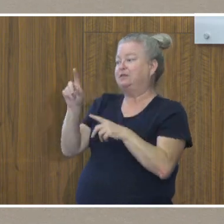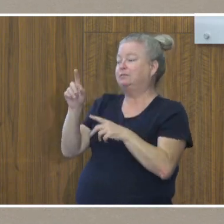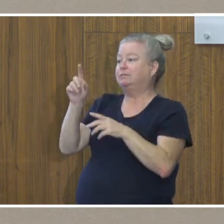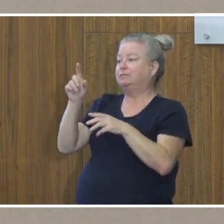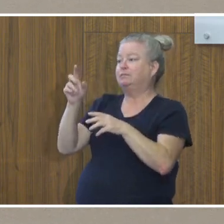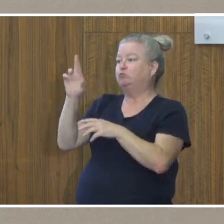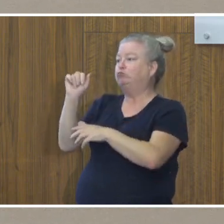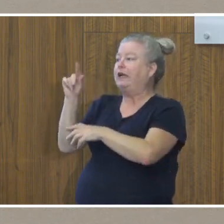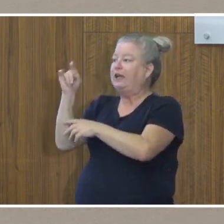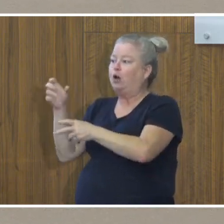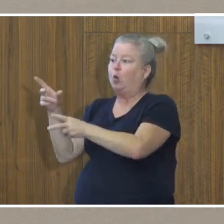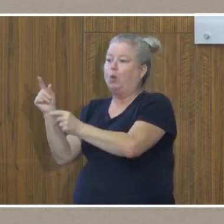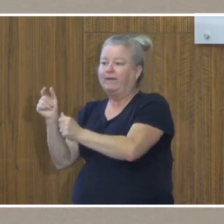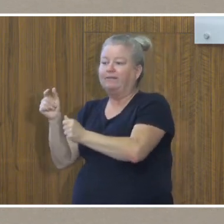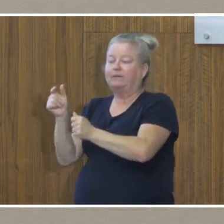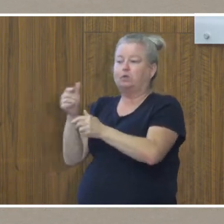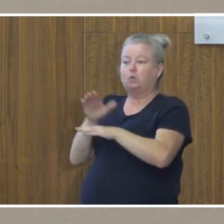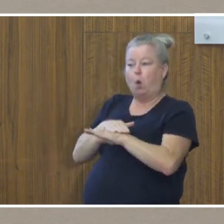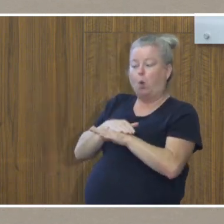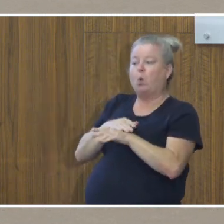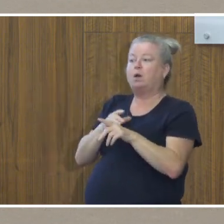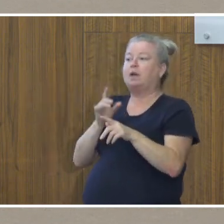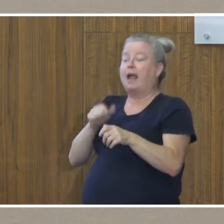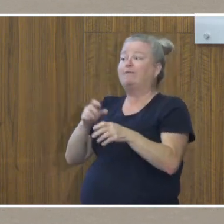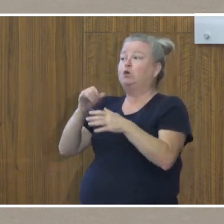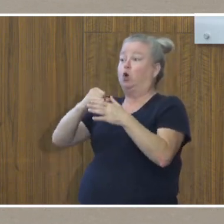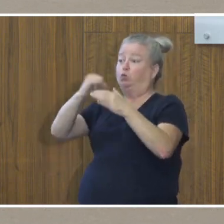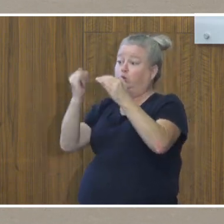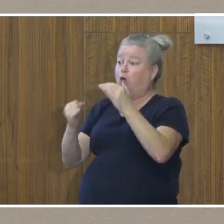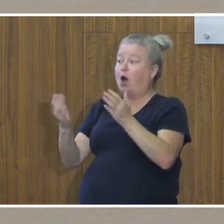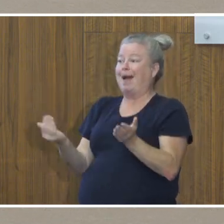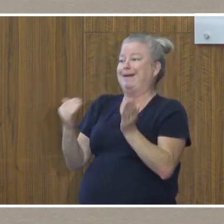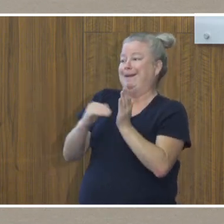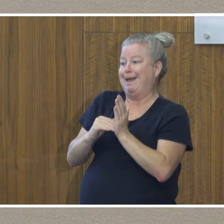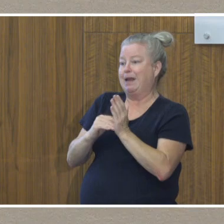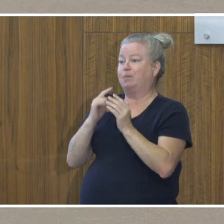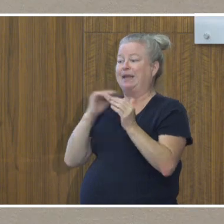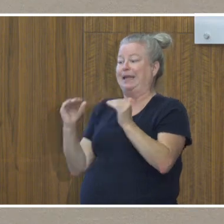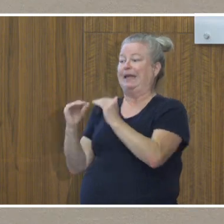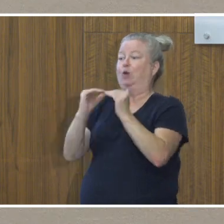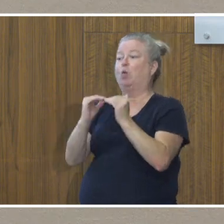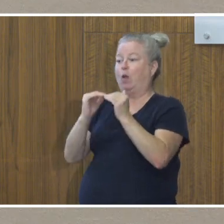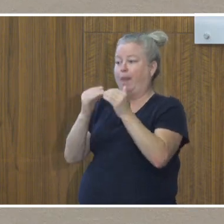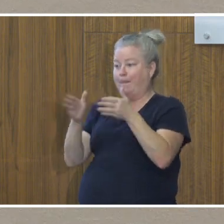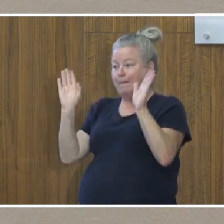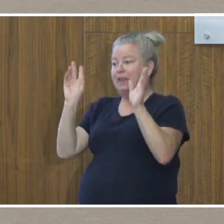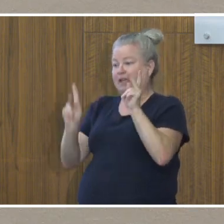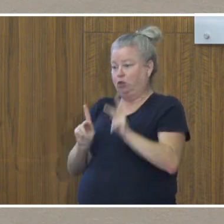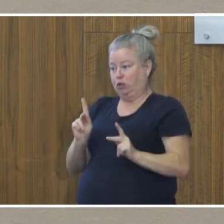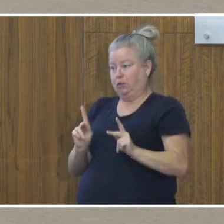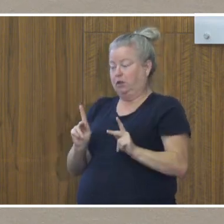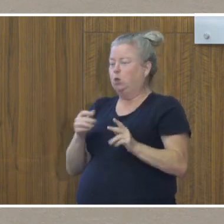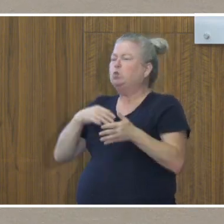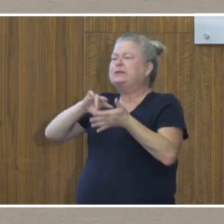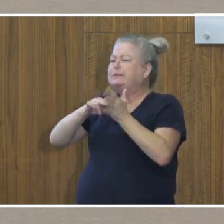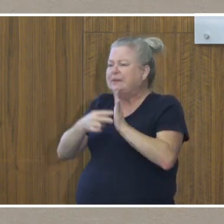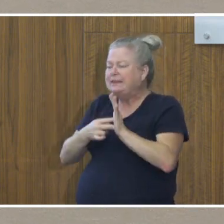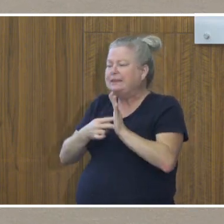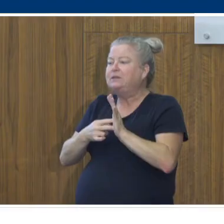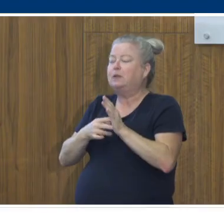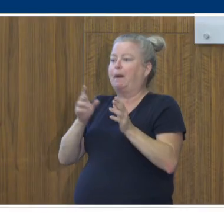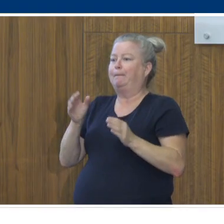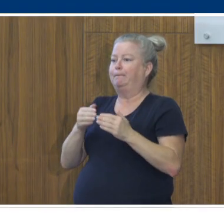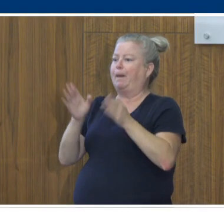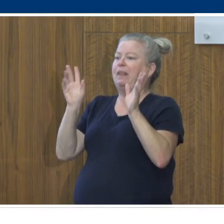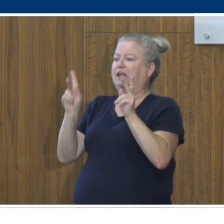districts have to be redrawn to once again be equal in population. And by population, we're referring